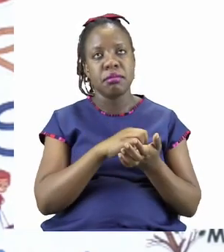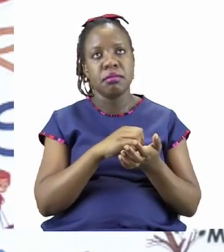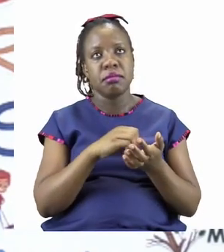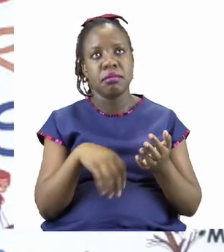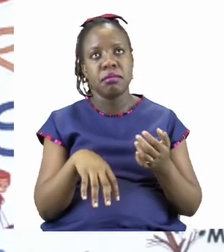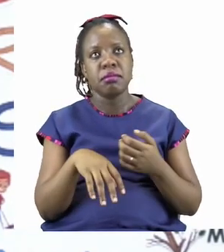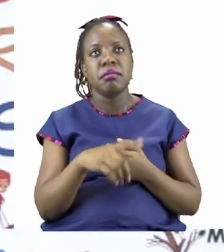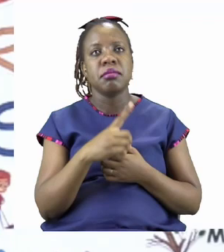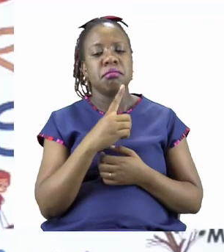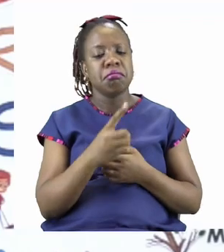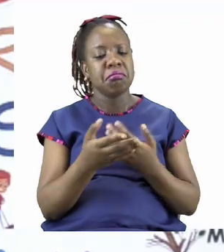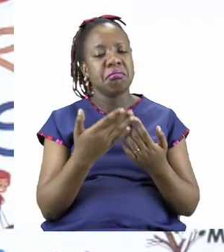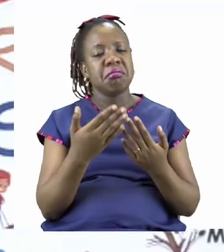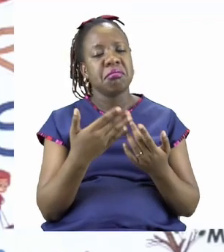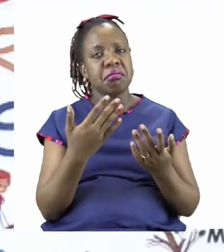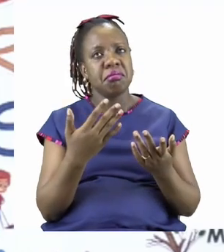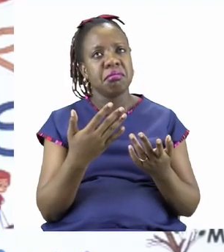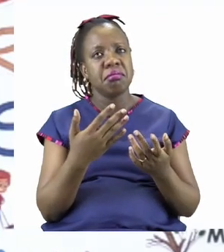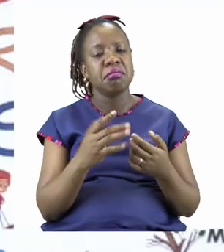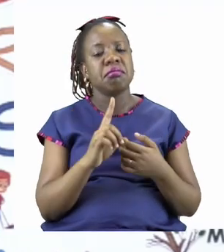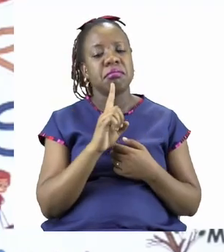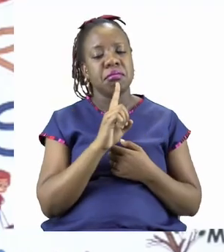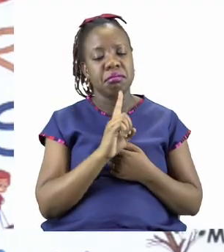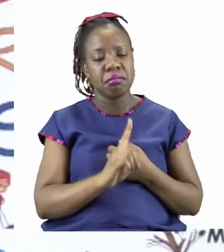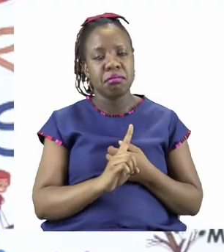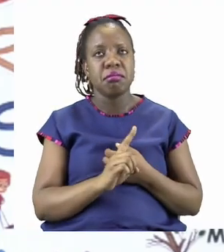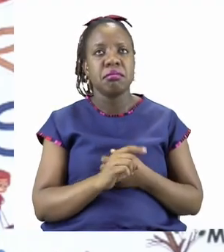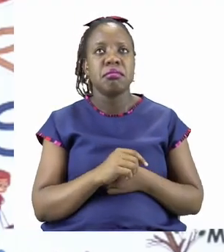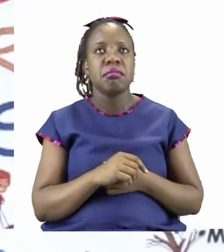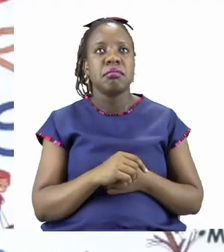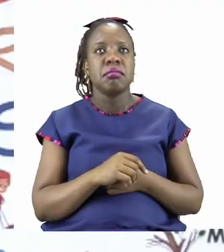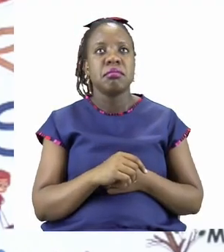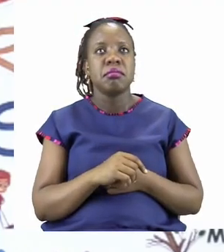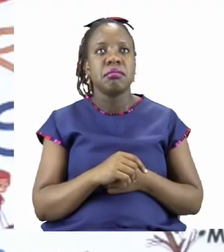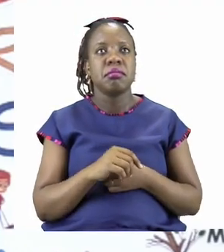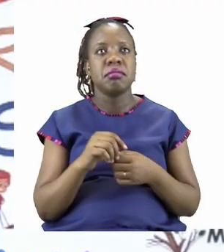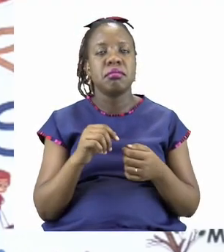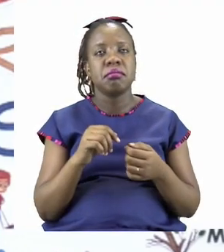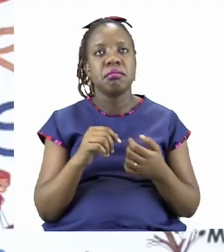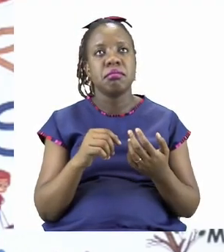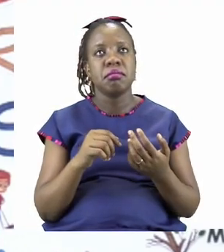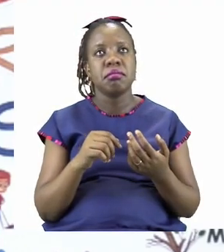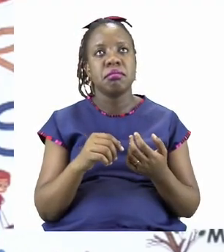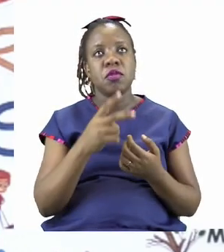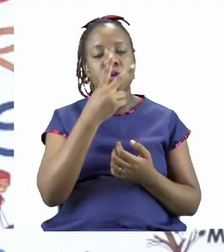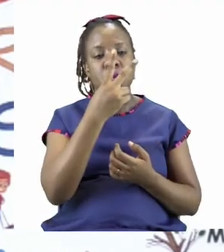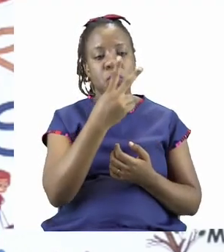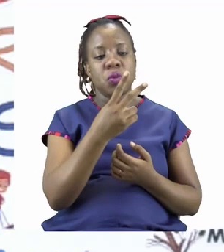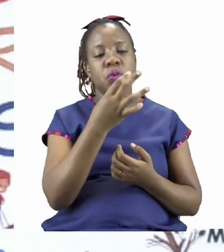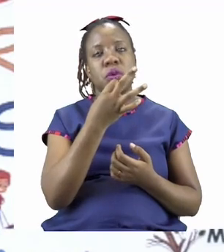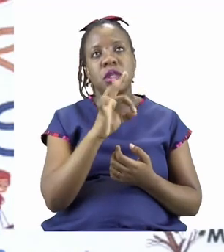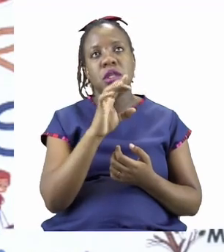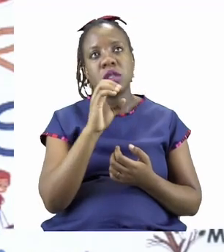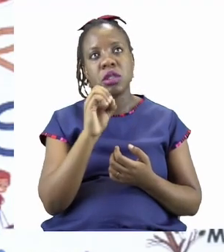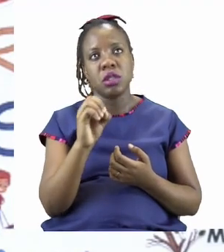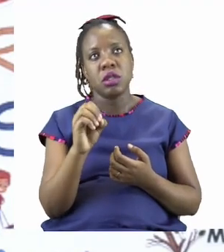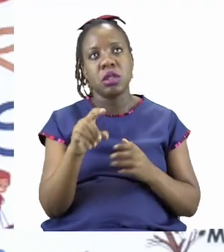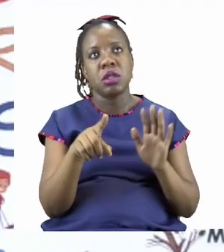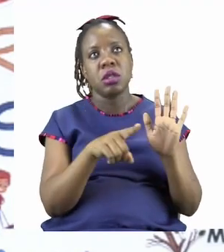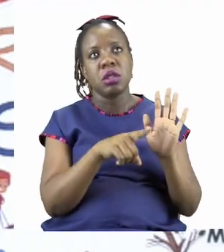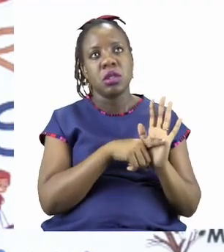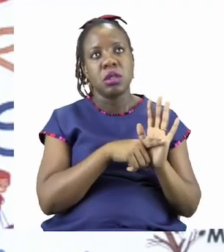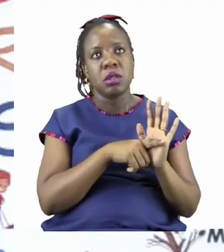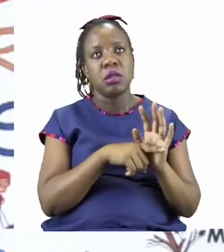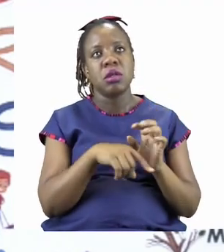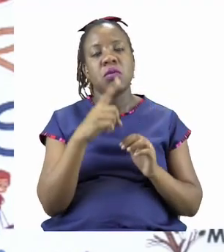is easy. That is equal to 1. And there we have our answer. Our answer for this